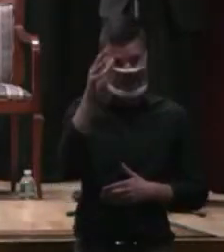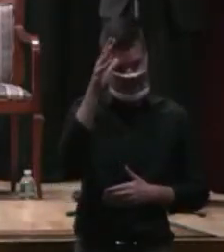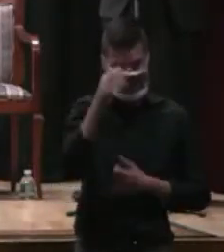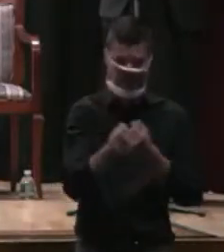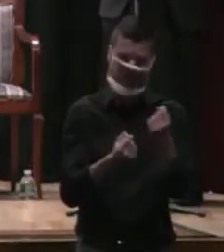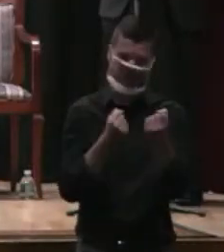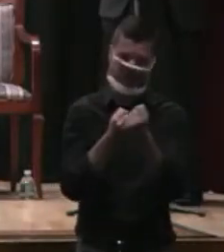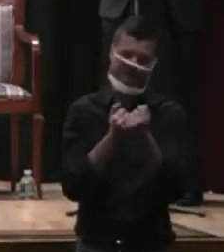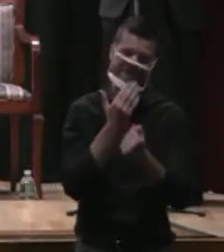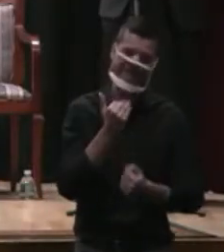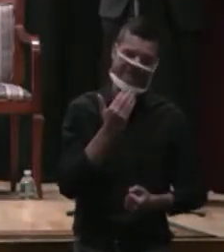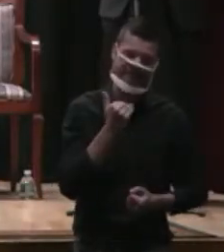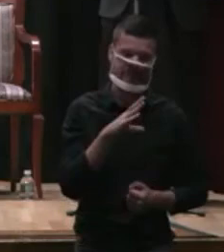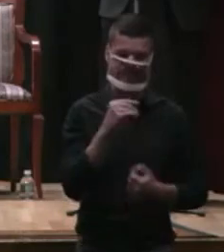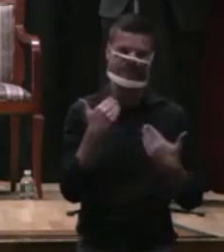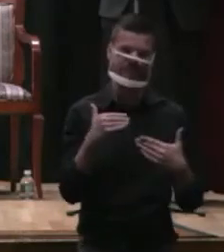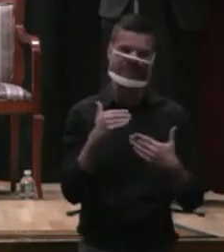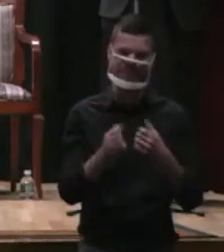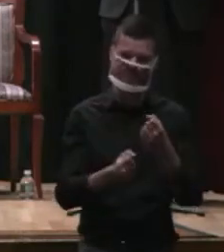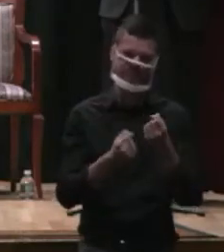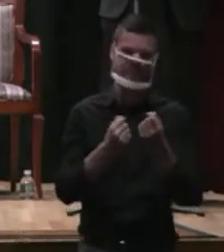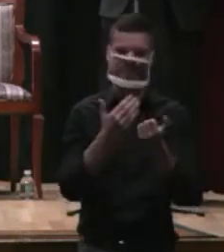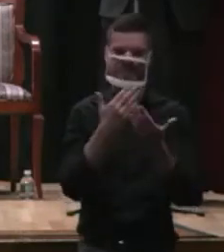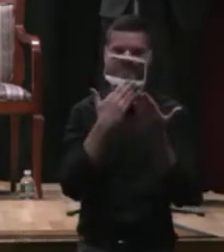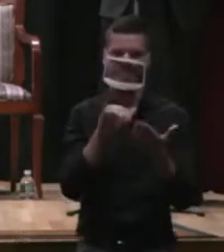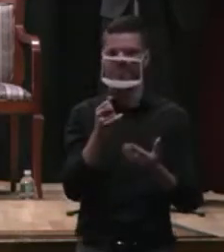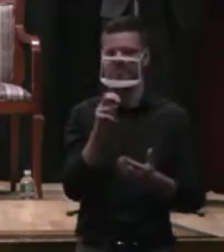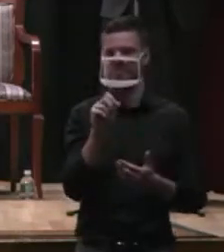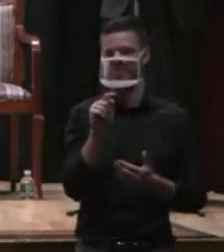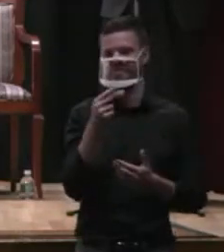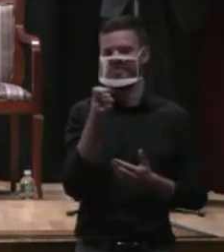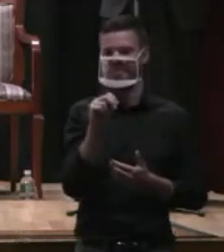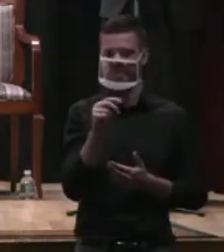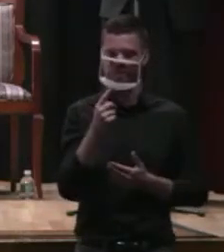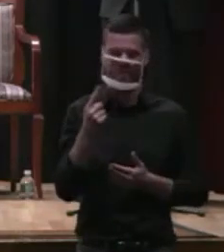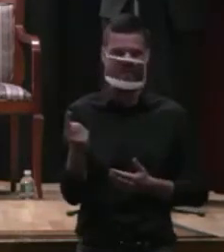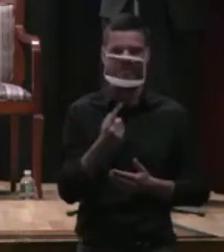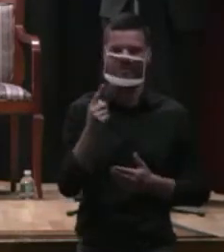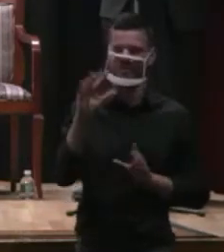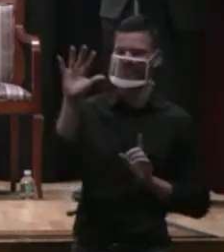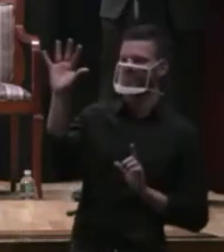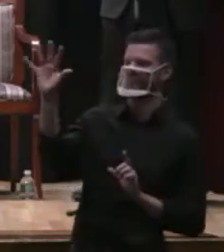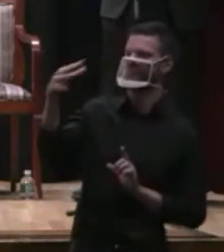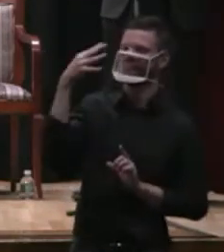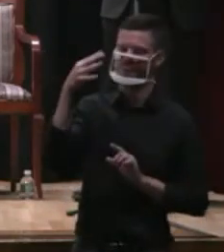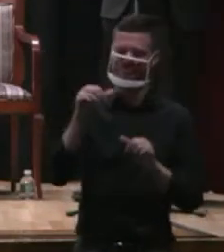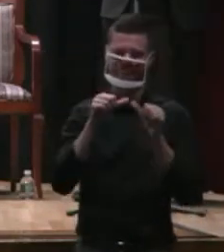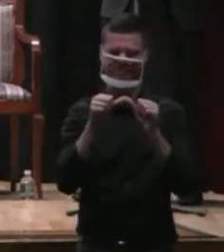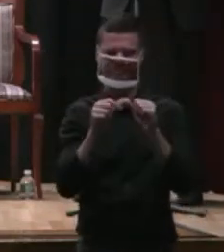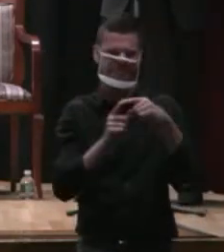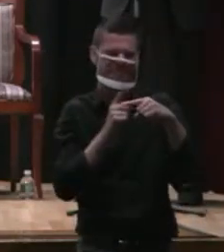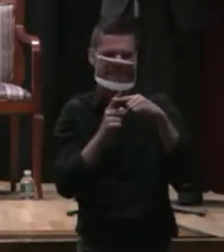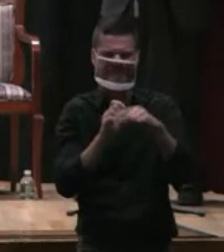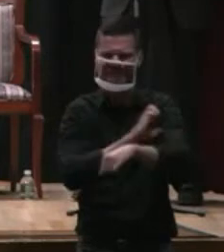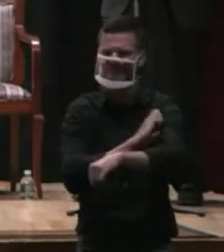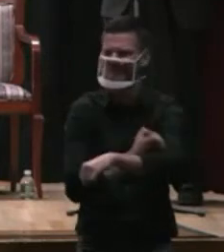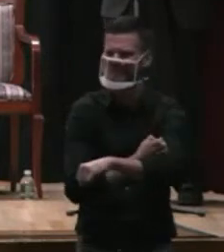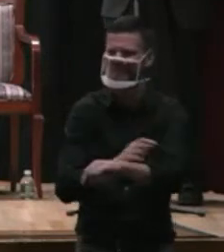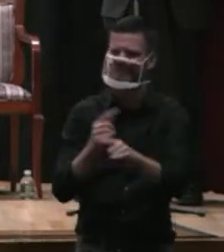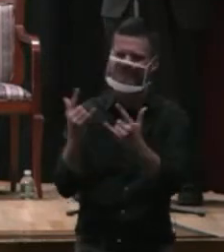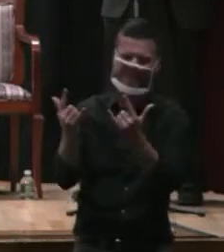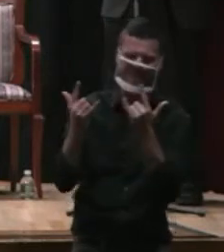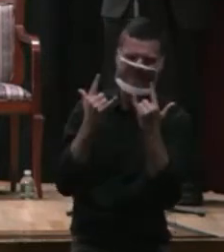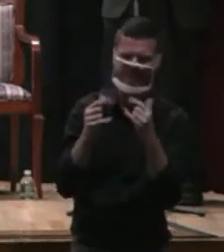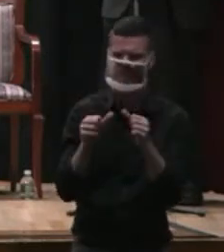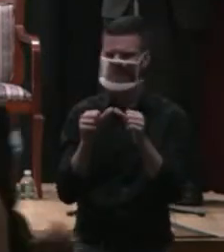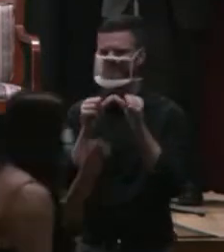kindness. She would especially like to thank Jonathan for being a constant ray of positive energy and love, who has gone to great lengths to